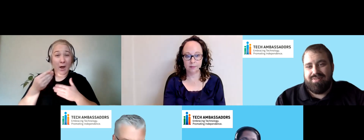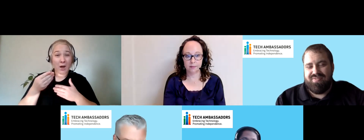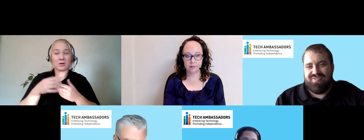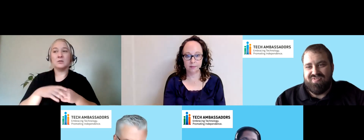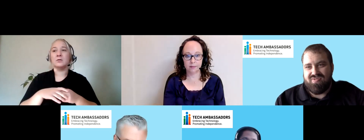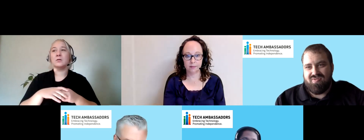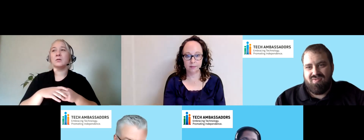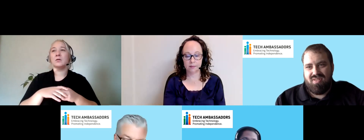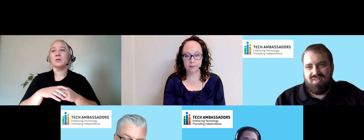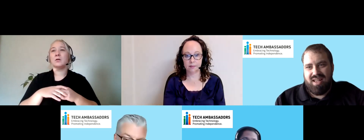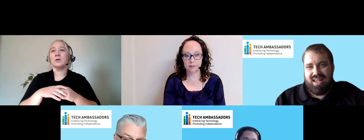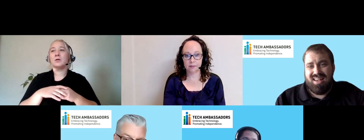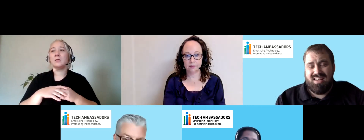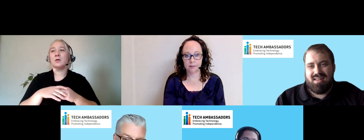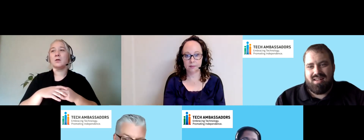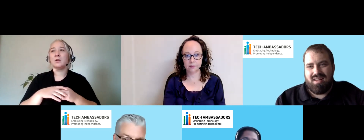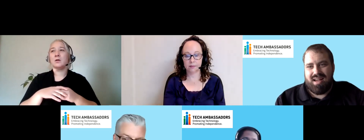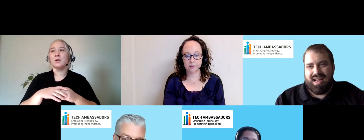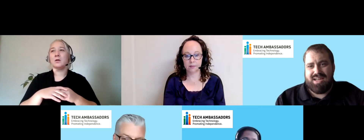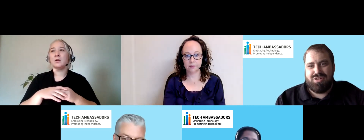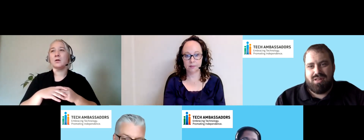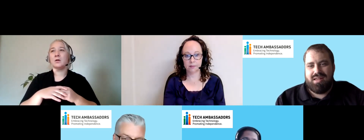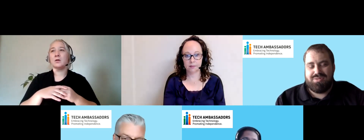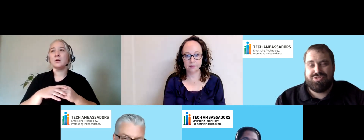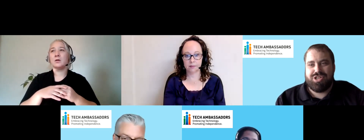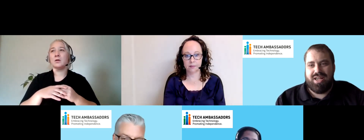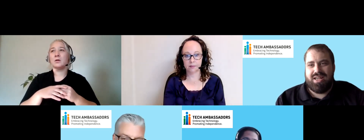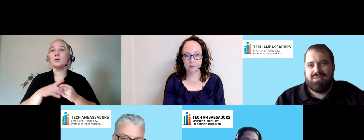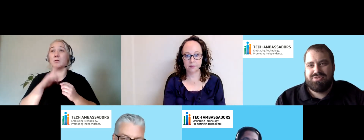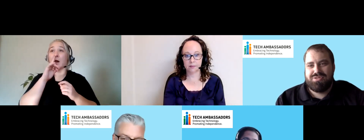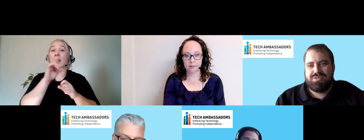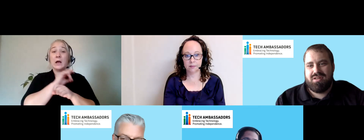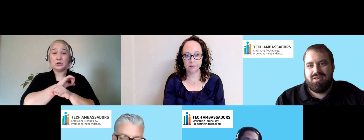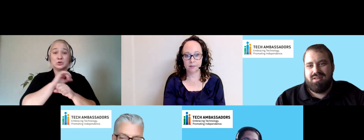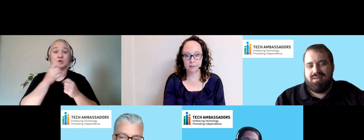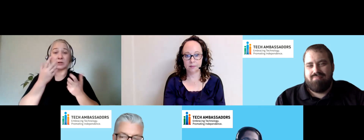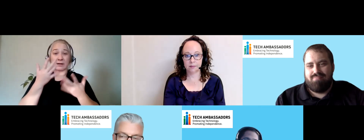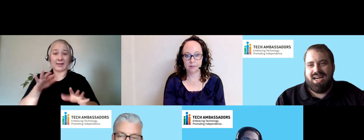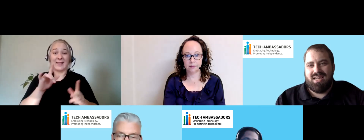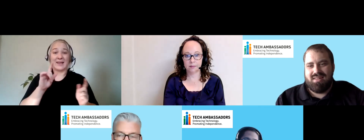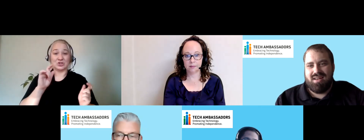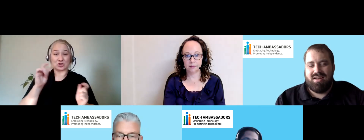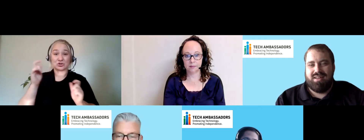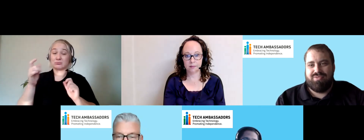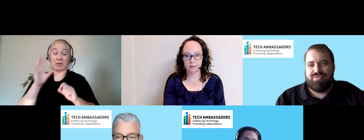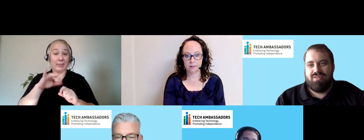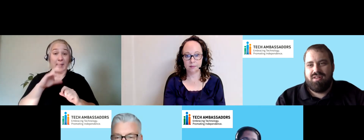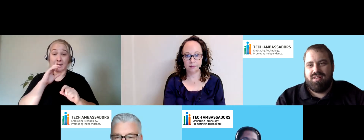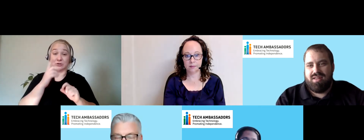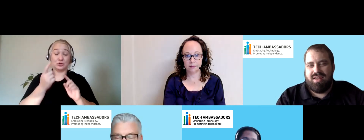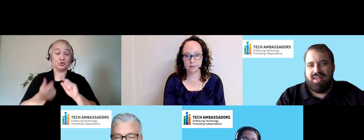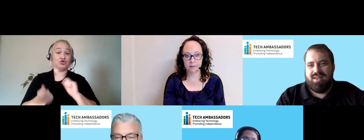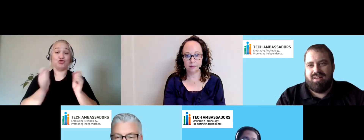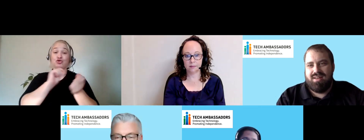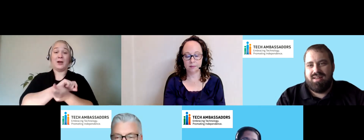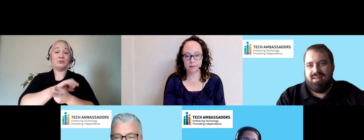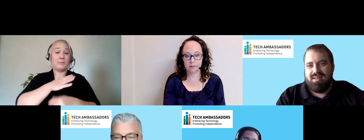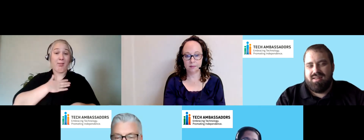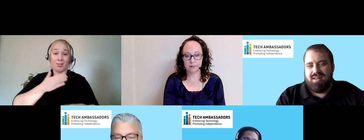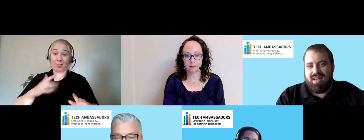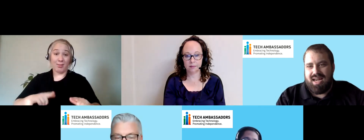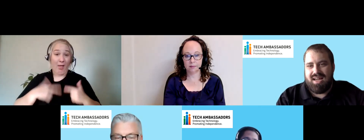and it actually has changed my life